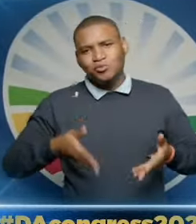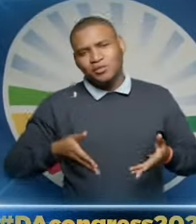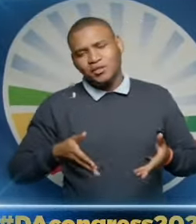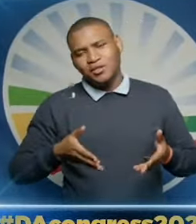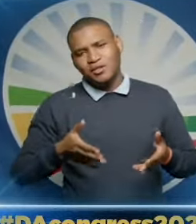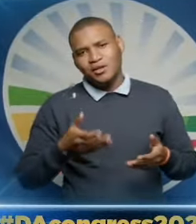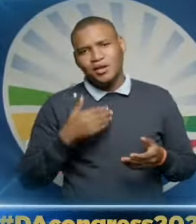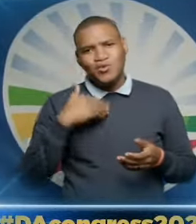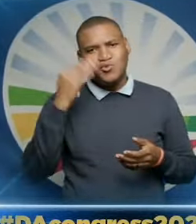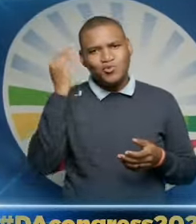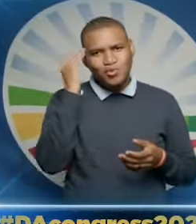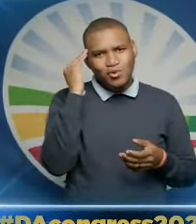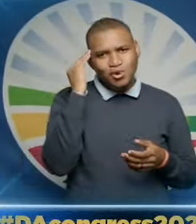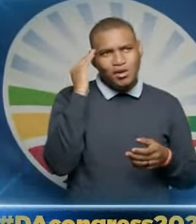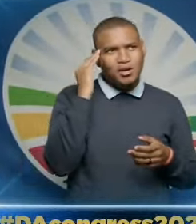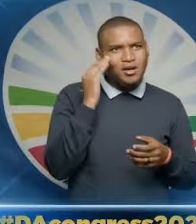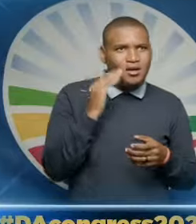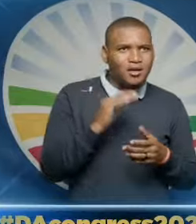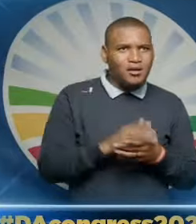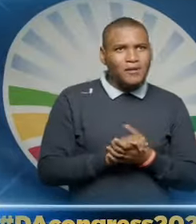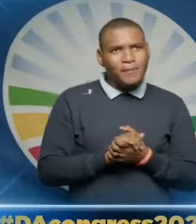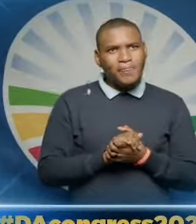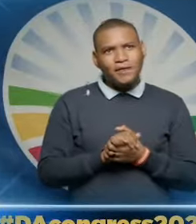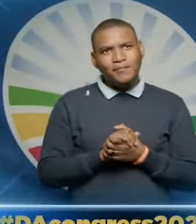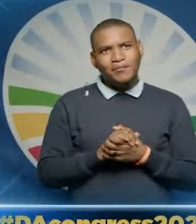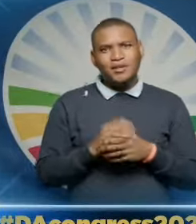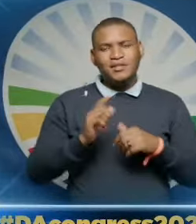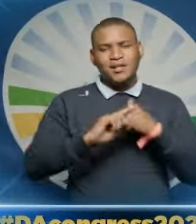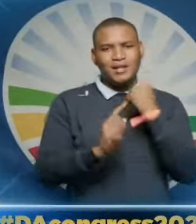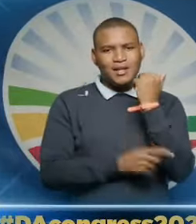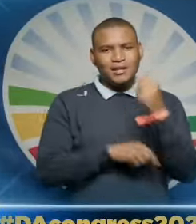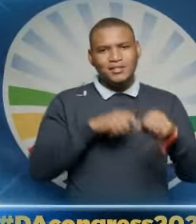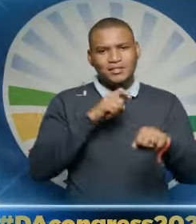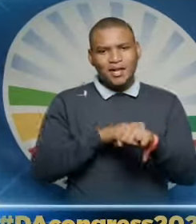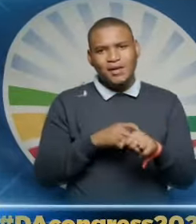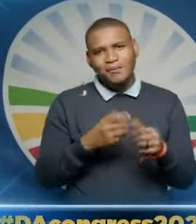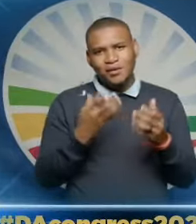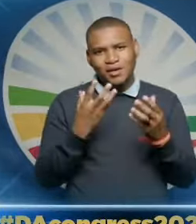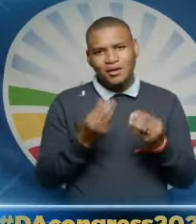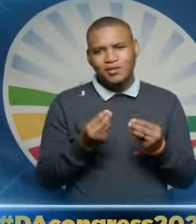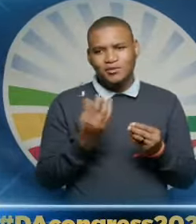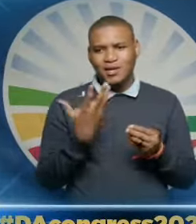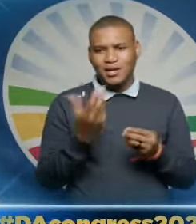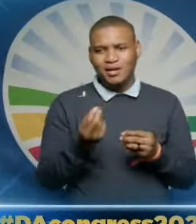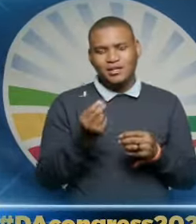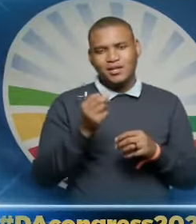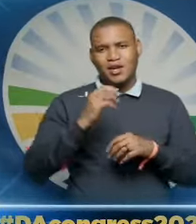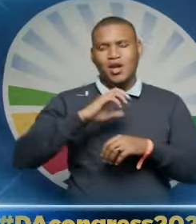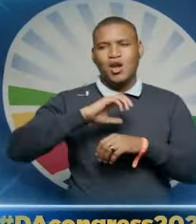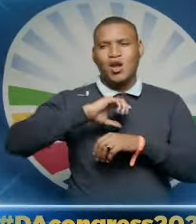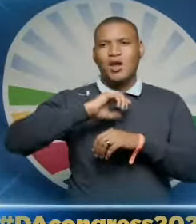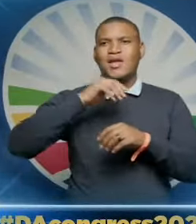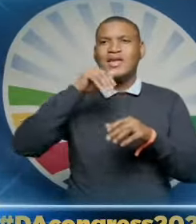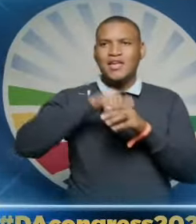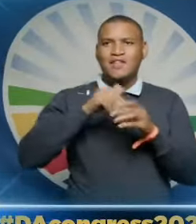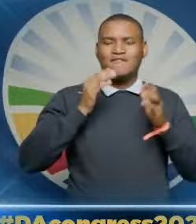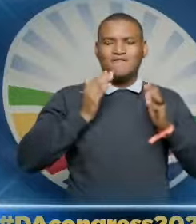and it's significant in that the last time we've had an in-person Congress was